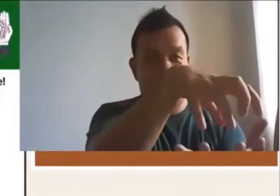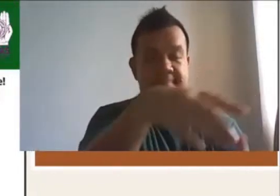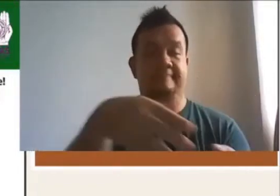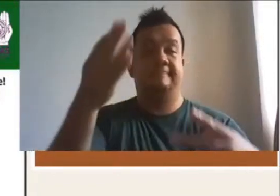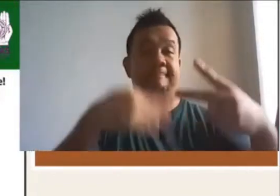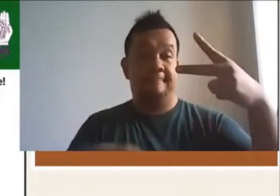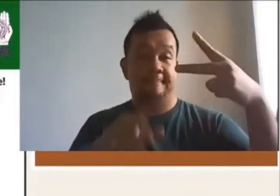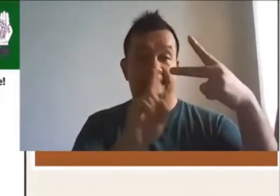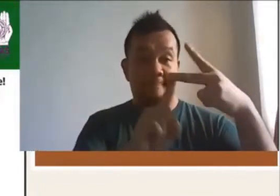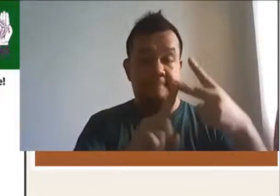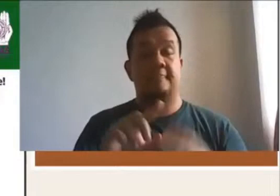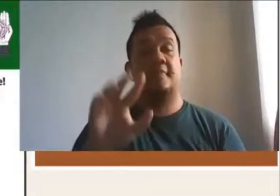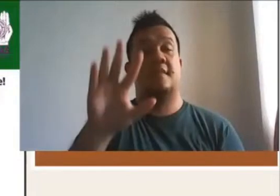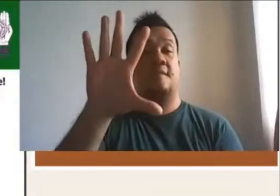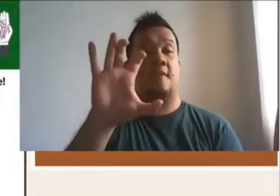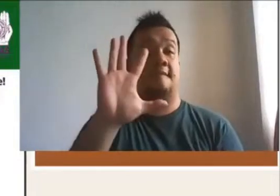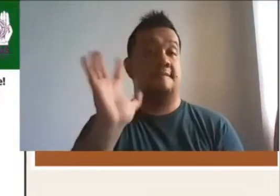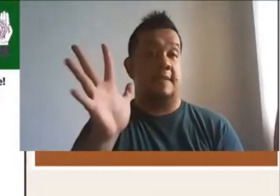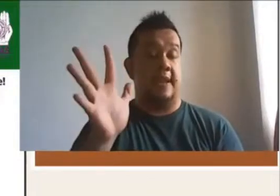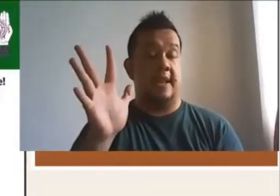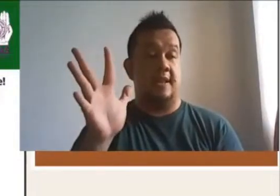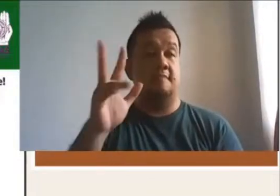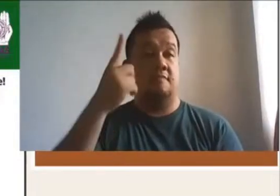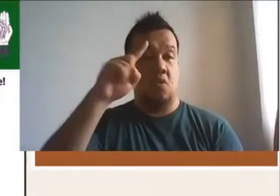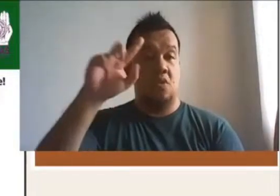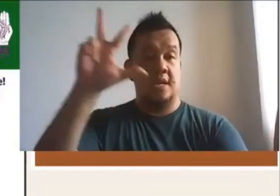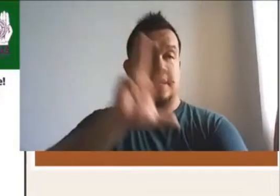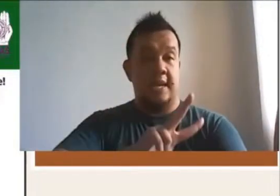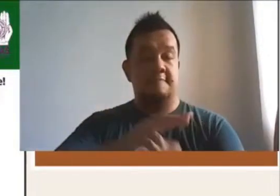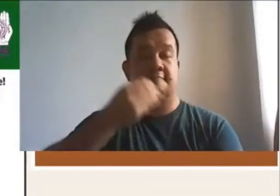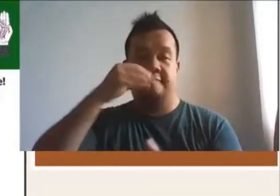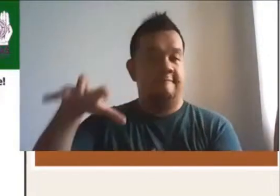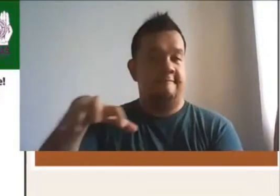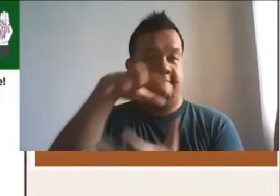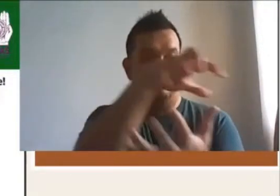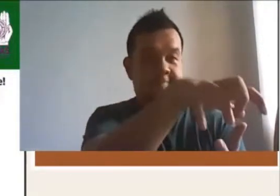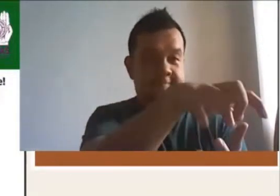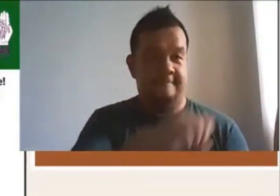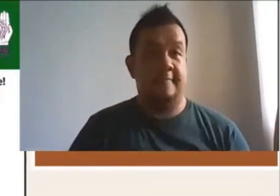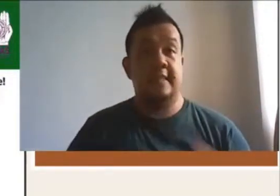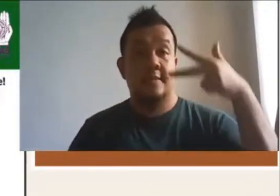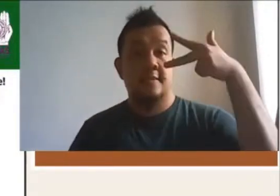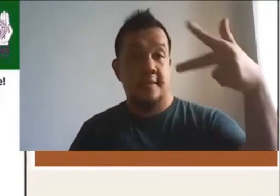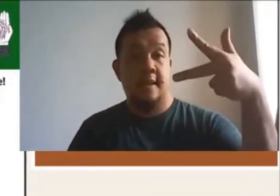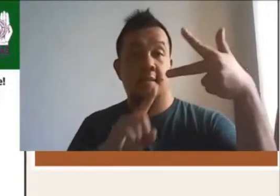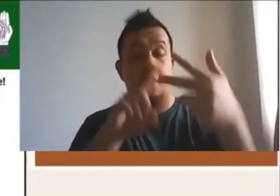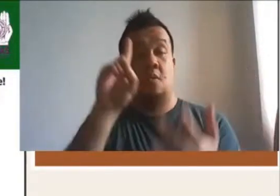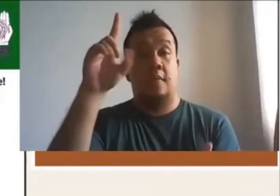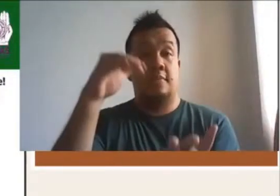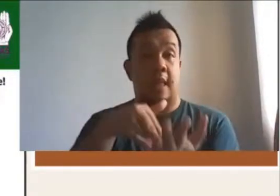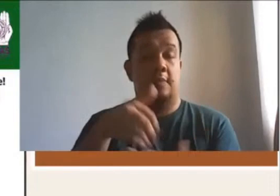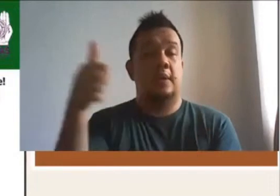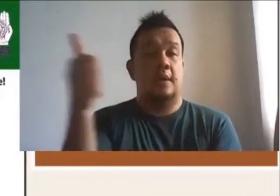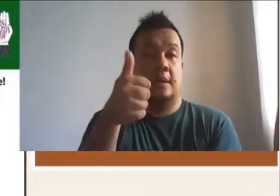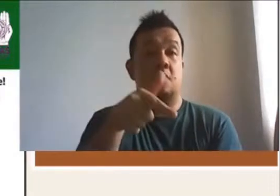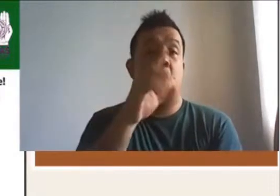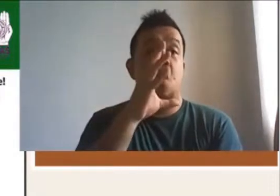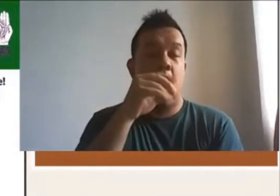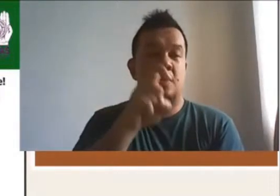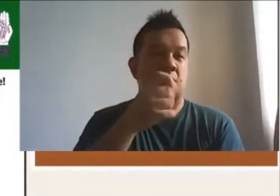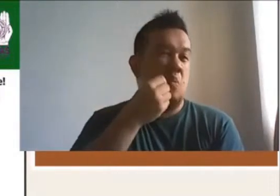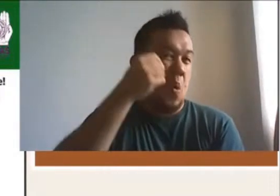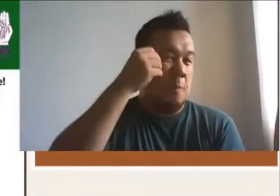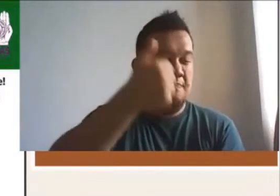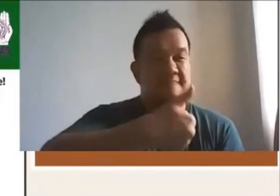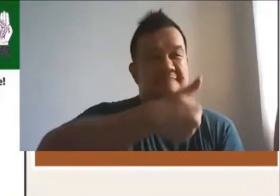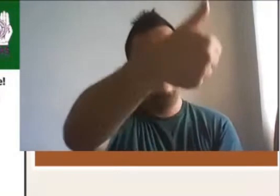It is equivalent to a 3-day food pack to be given to those in need. Tapos yung 1,000 naman, this can be provided